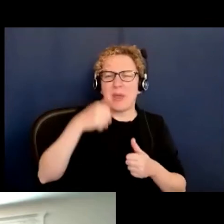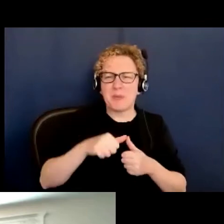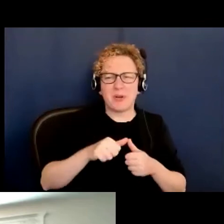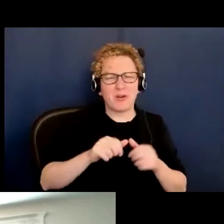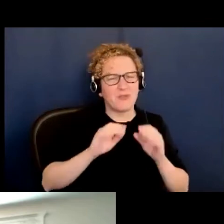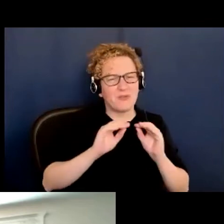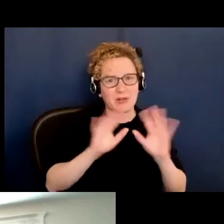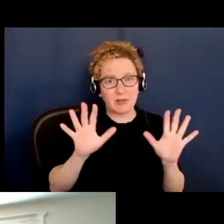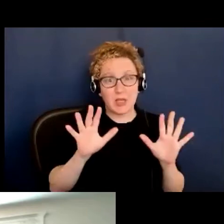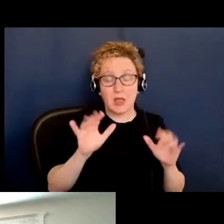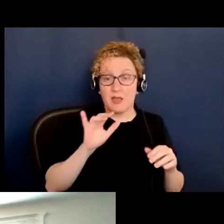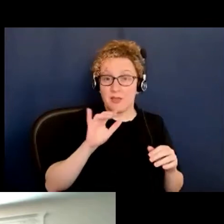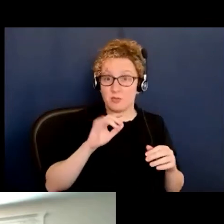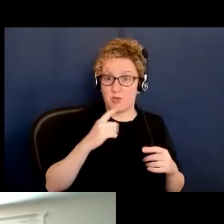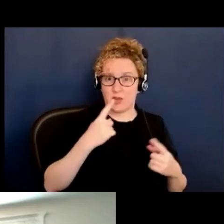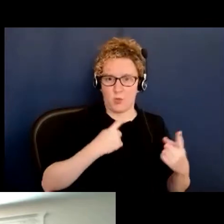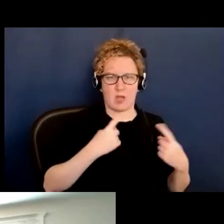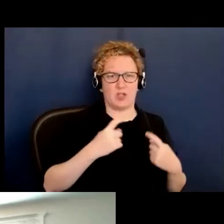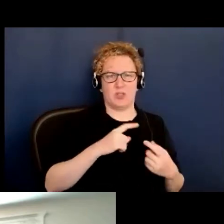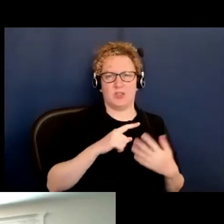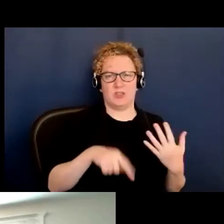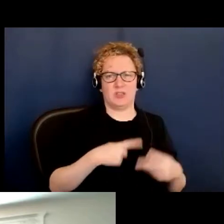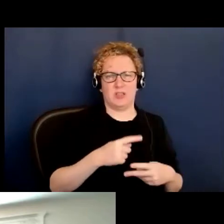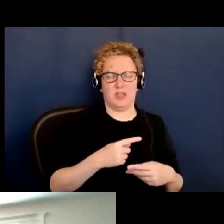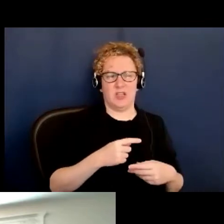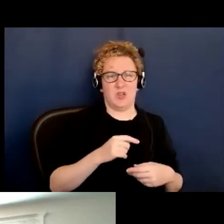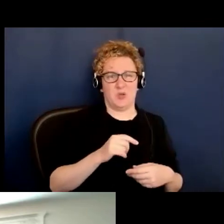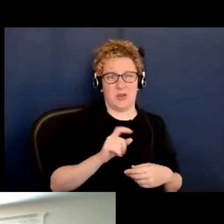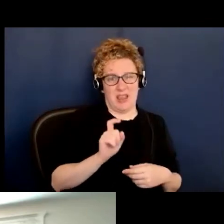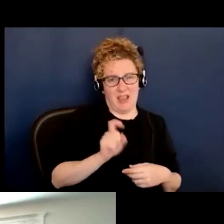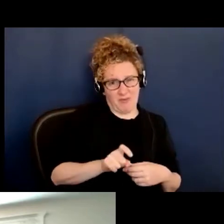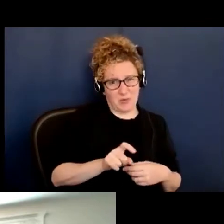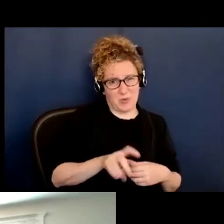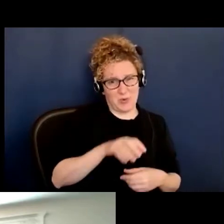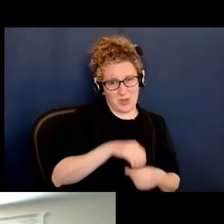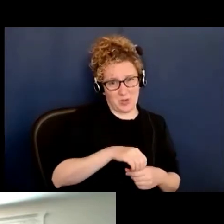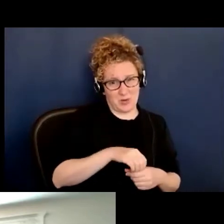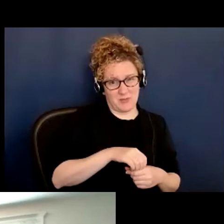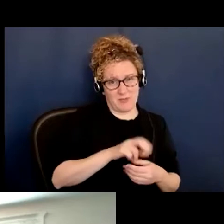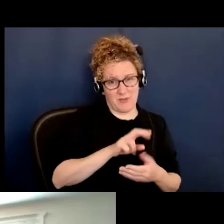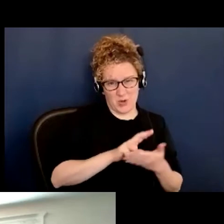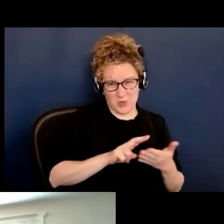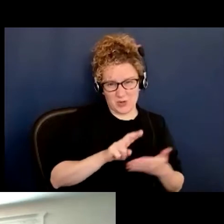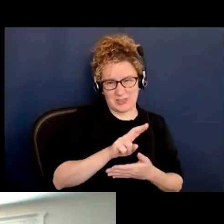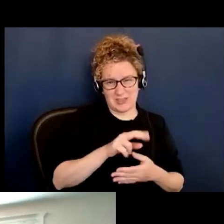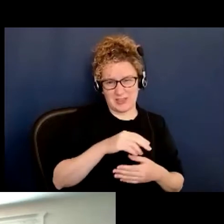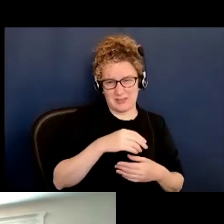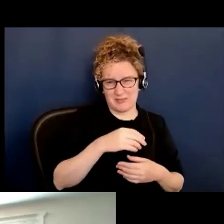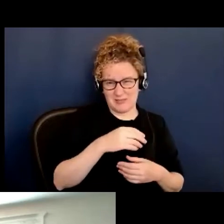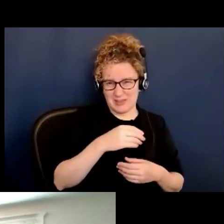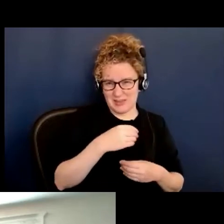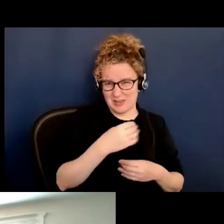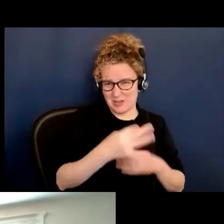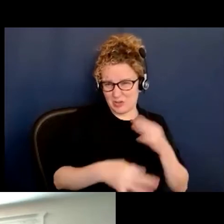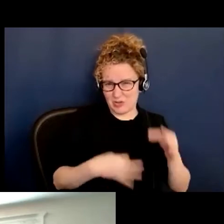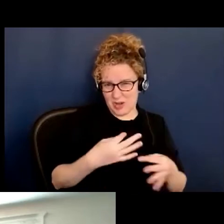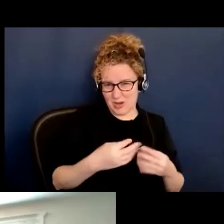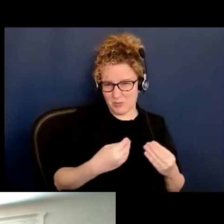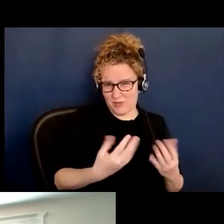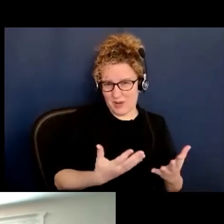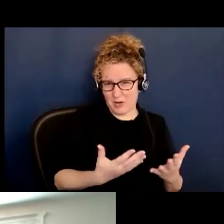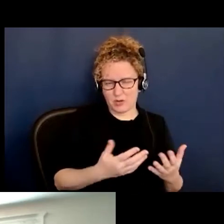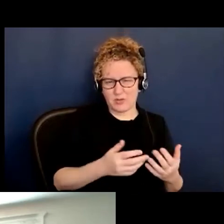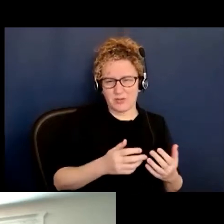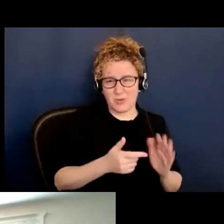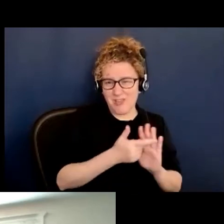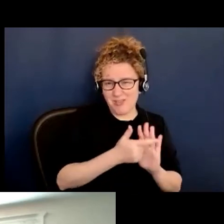that those were the types of questions we were getting a lot more from universities and exchange providers of, you know, where is the law?